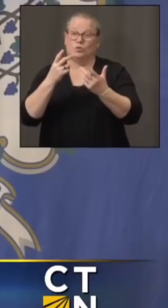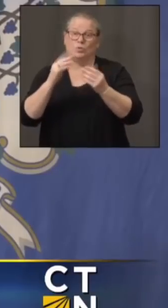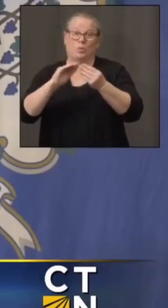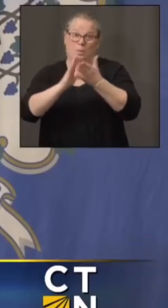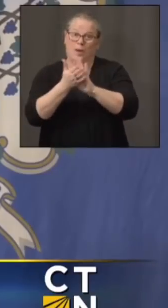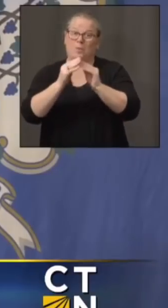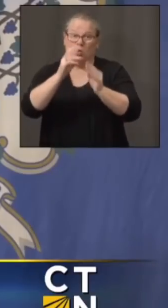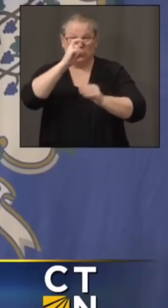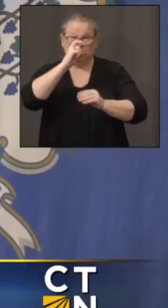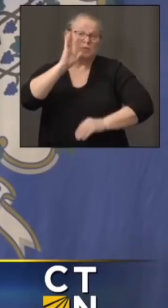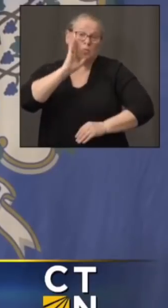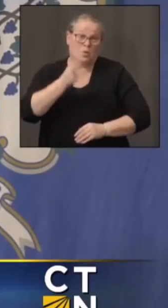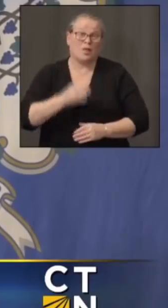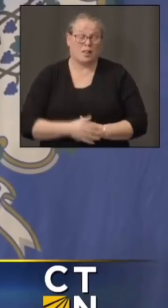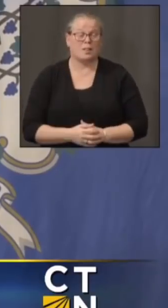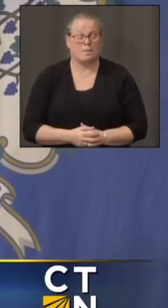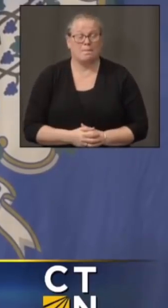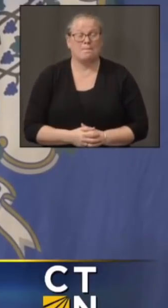stricter.